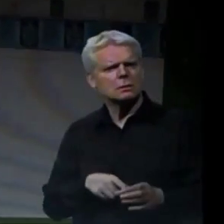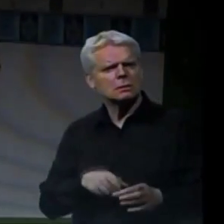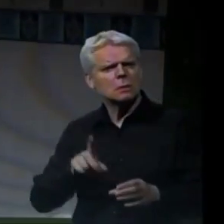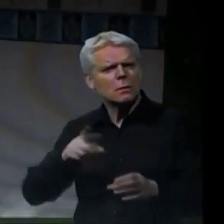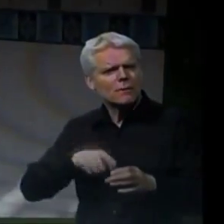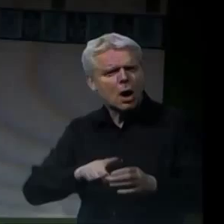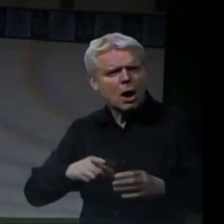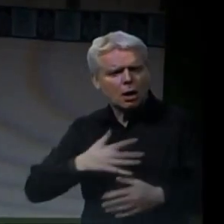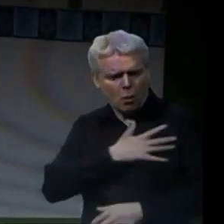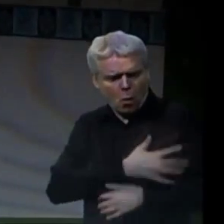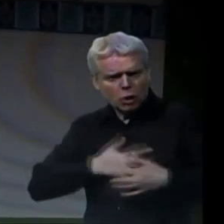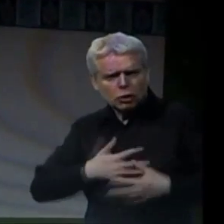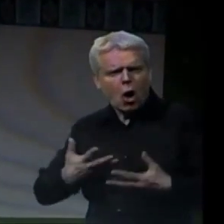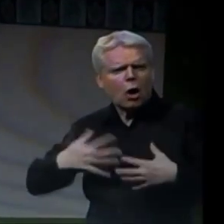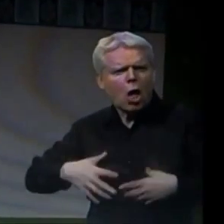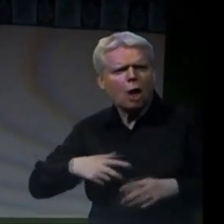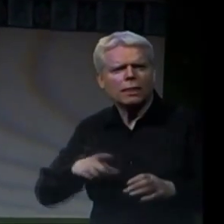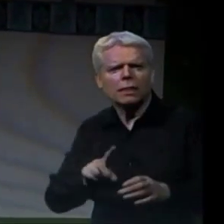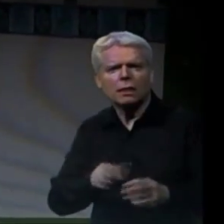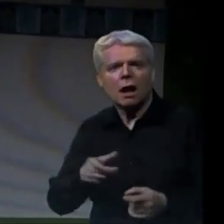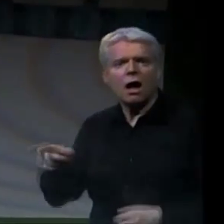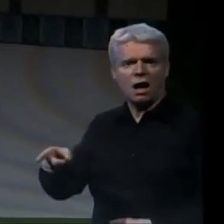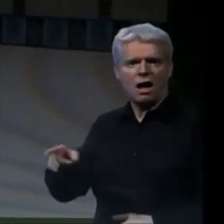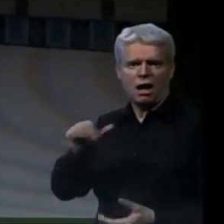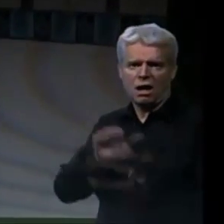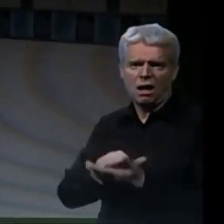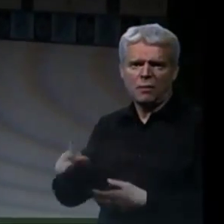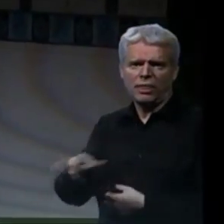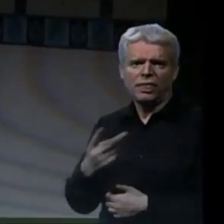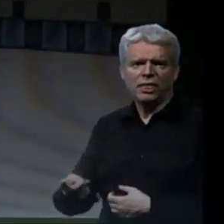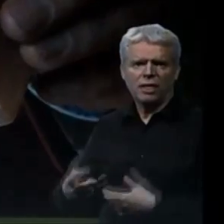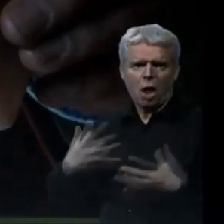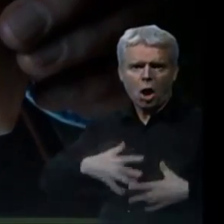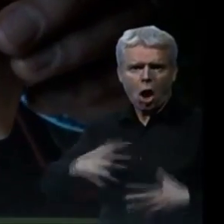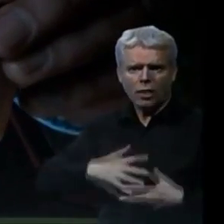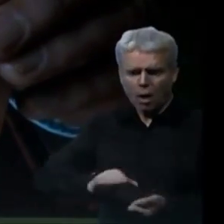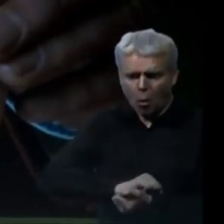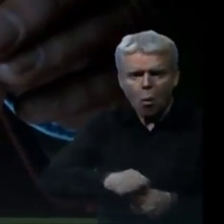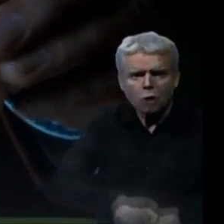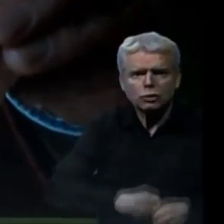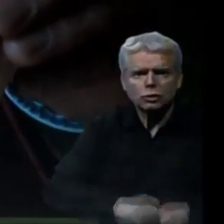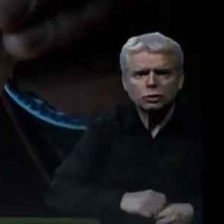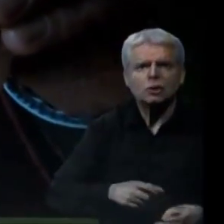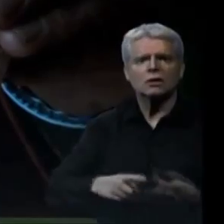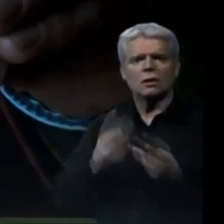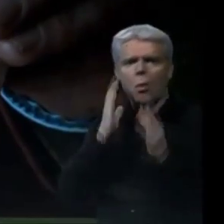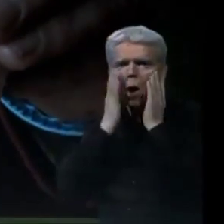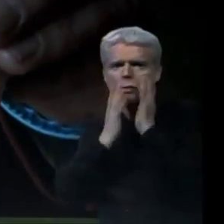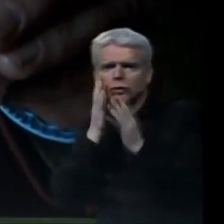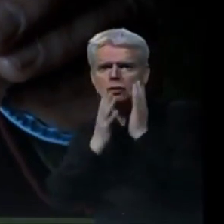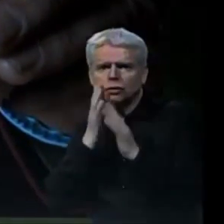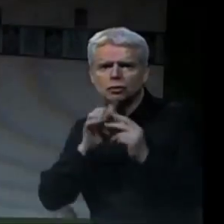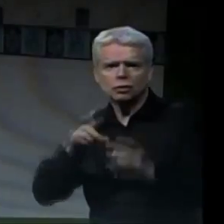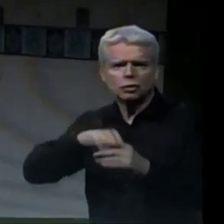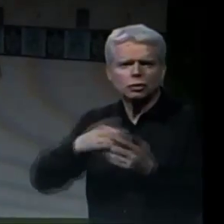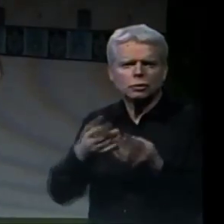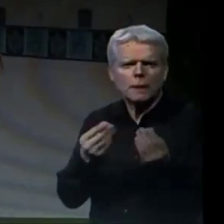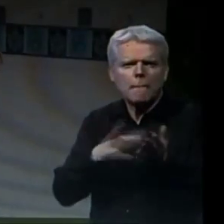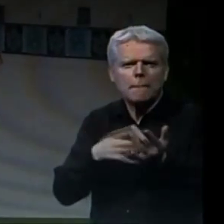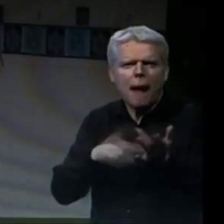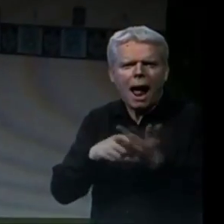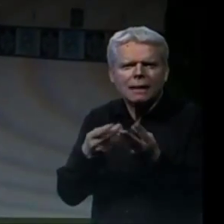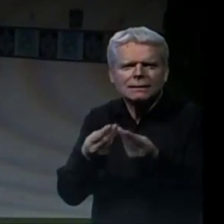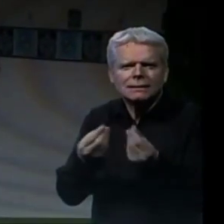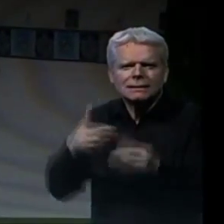significant. One of the important features of it was very mild because of what it was made of, and you could use it as a